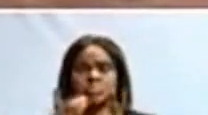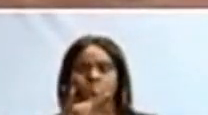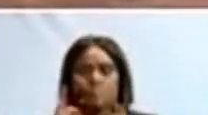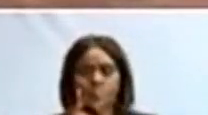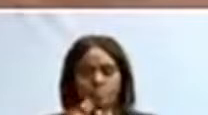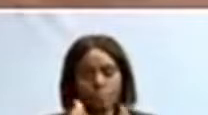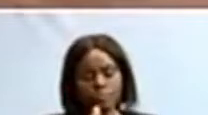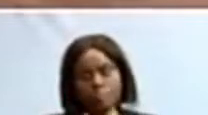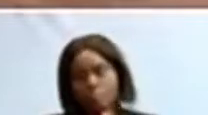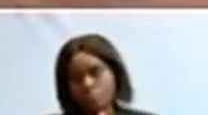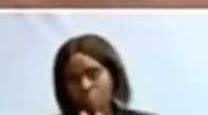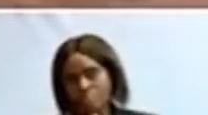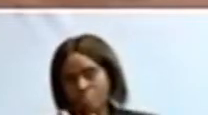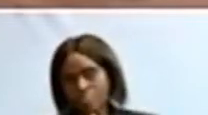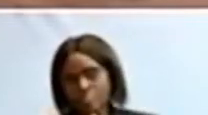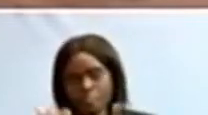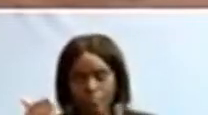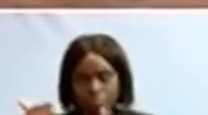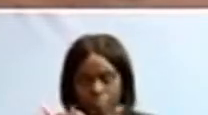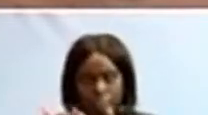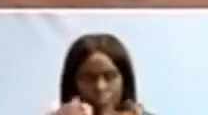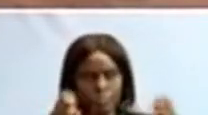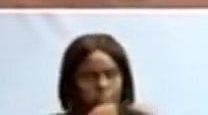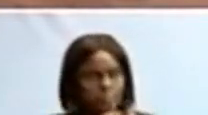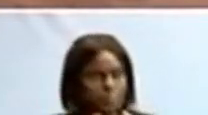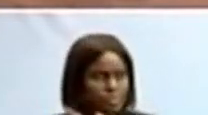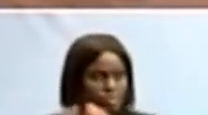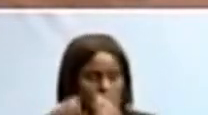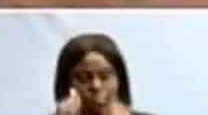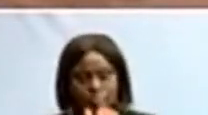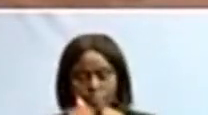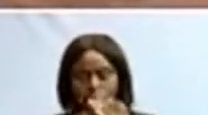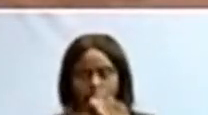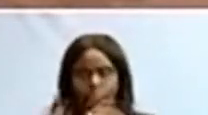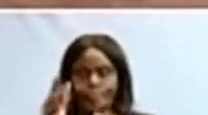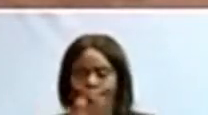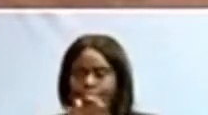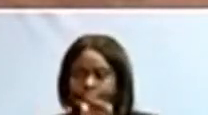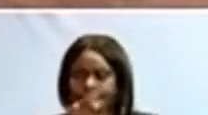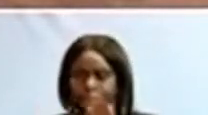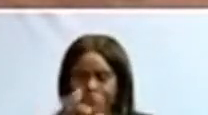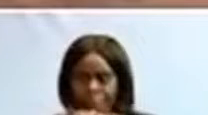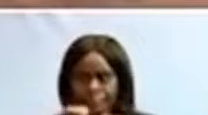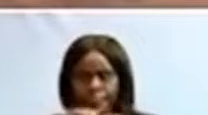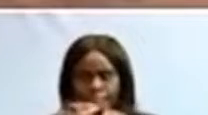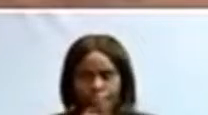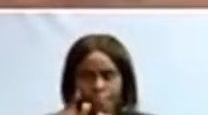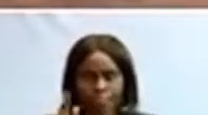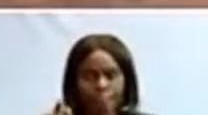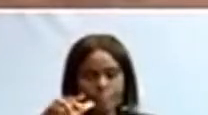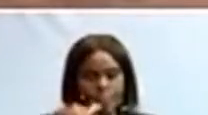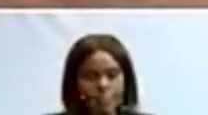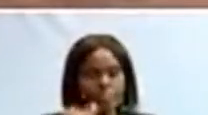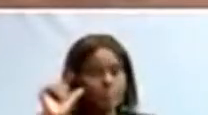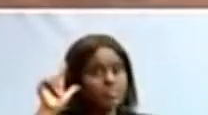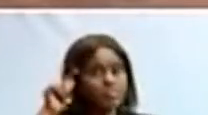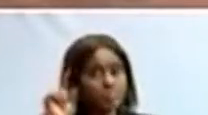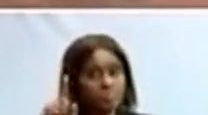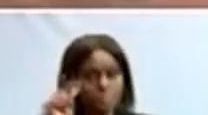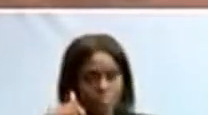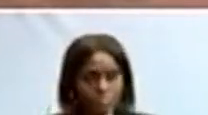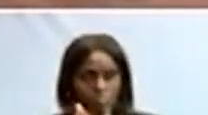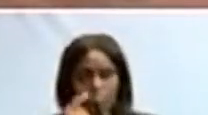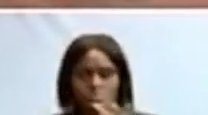the other nearest banks that are commercial are in the Lundas,